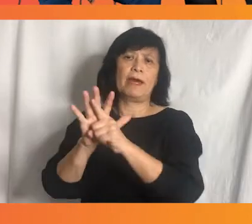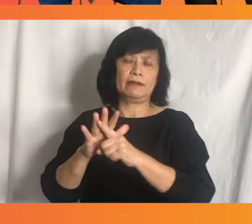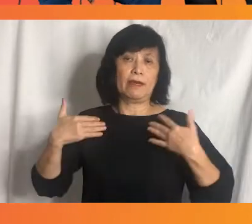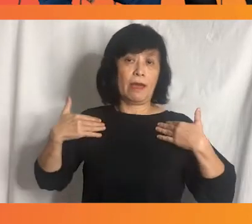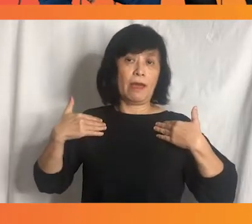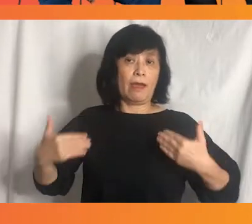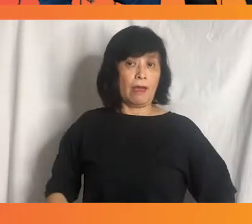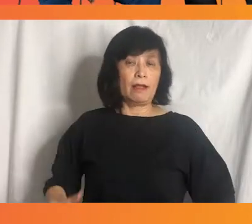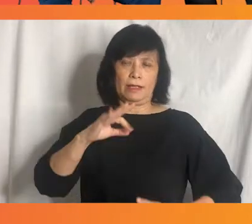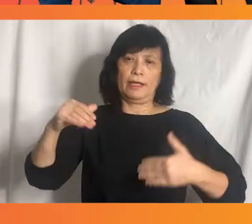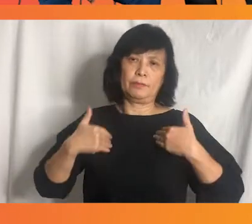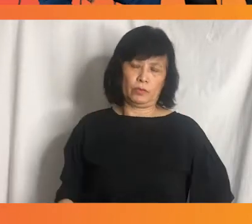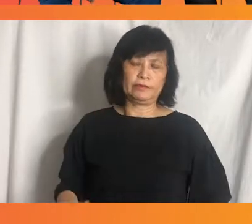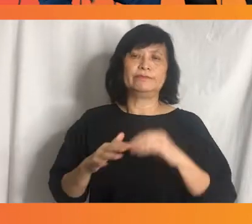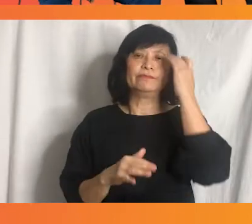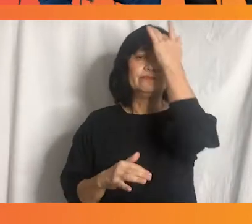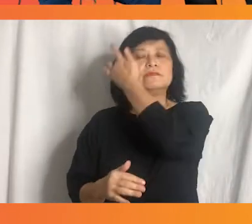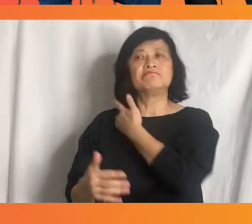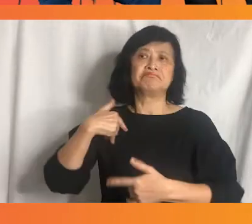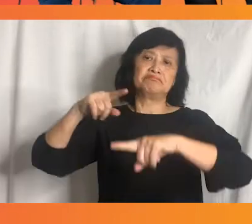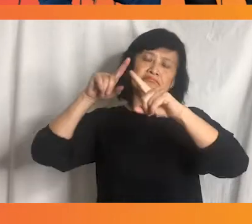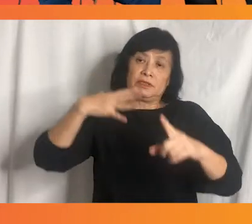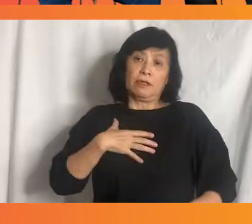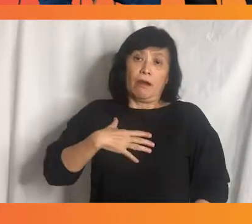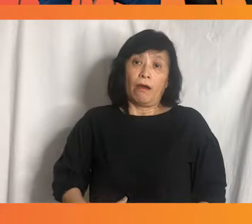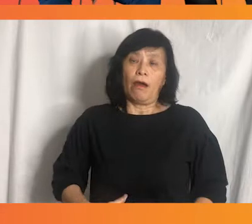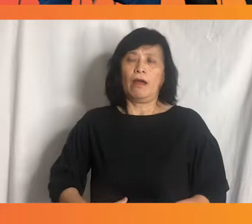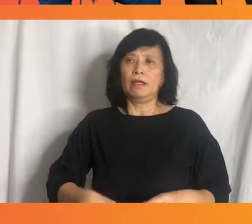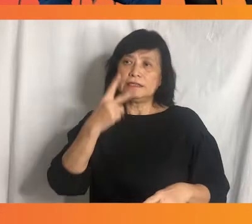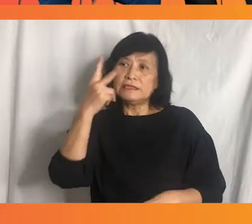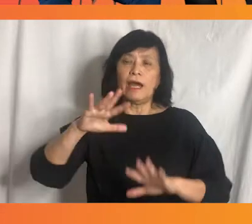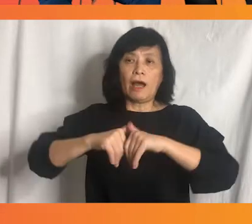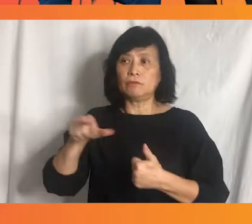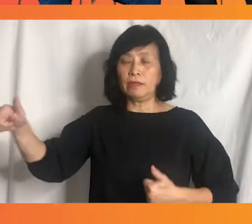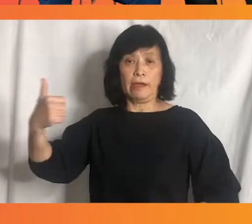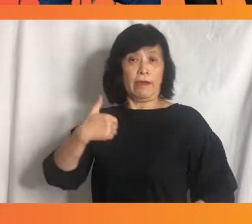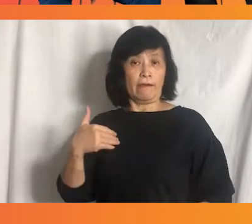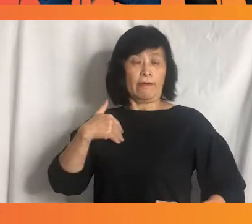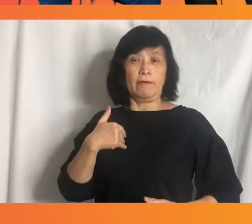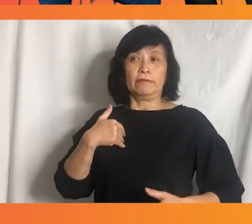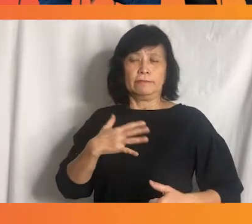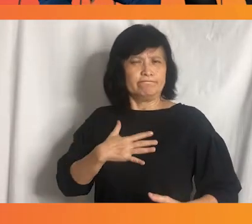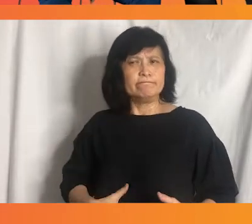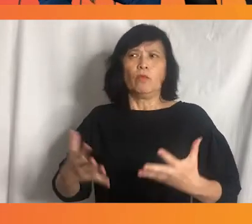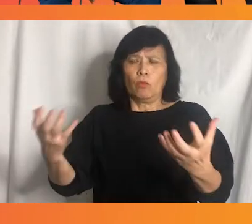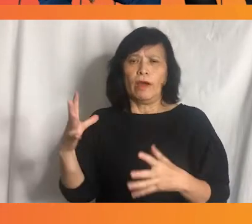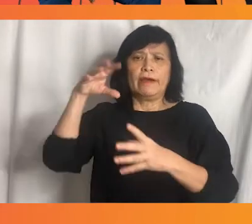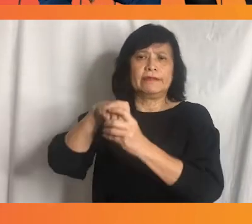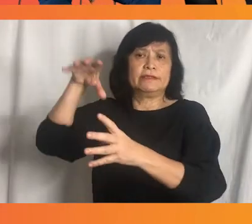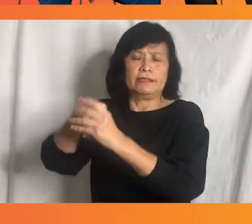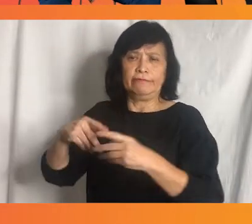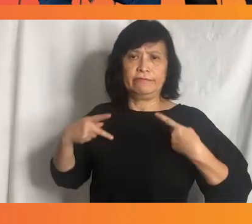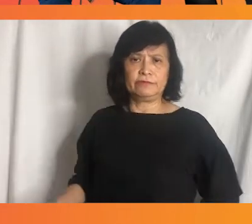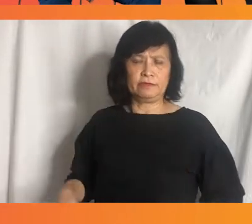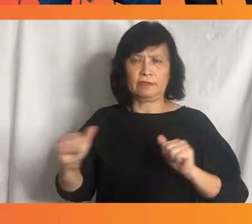body. Intent refers to whether or not the client even have the intention to engage in physical activity. If there is